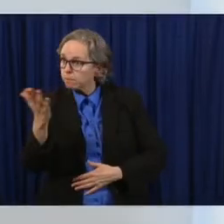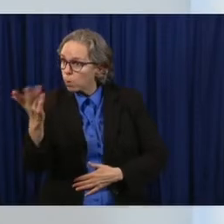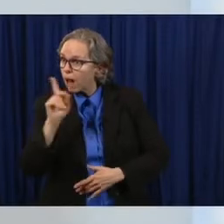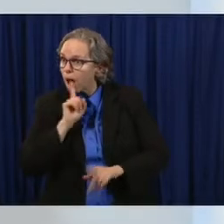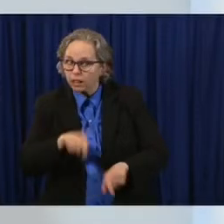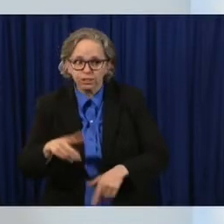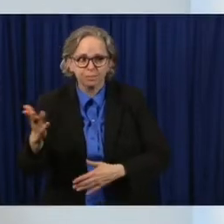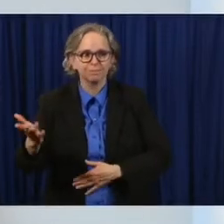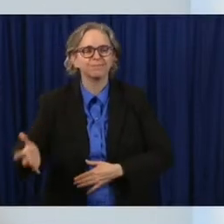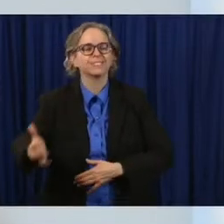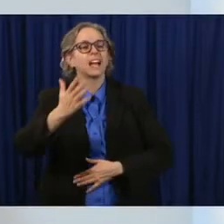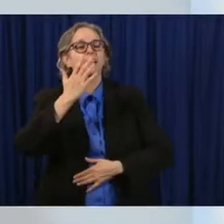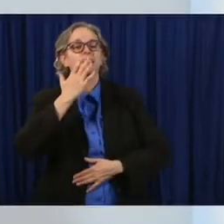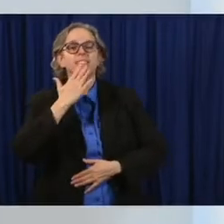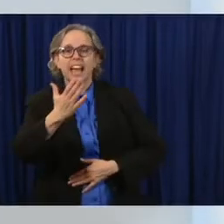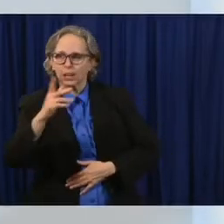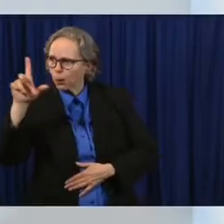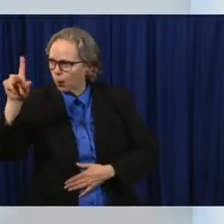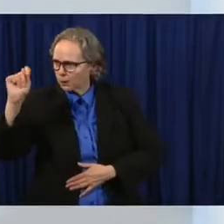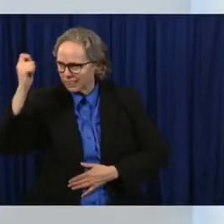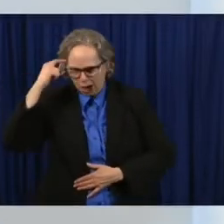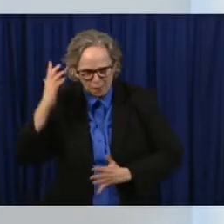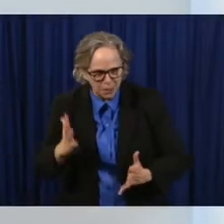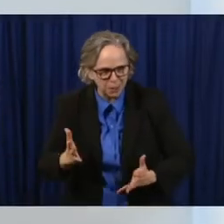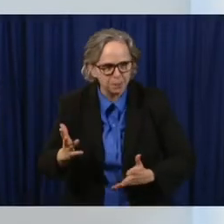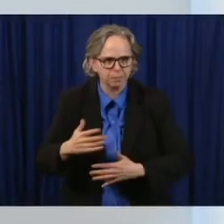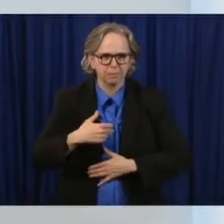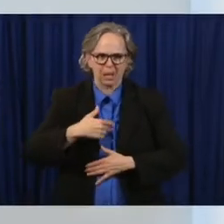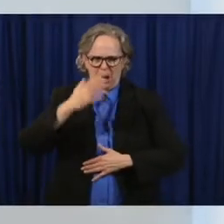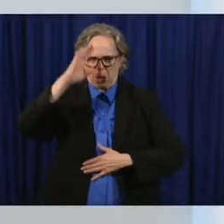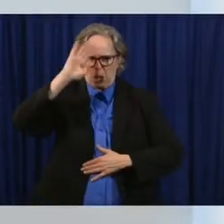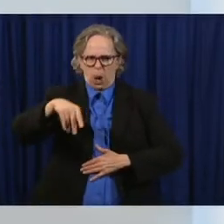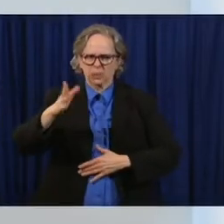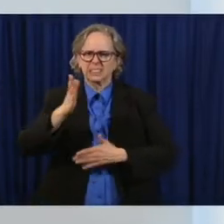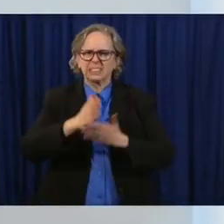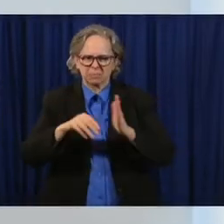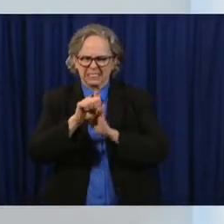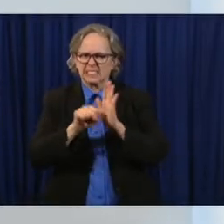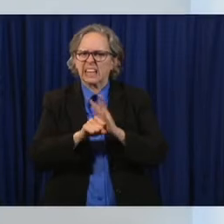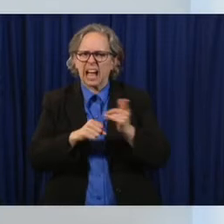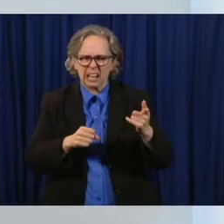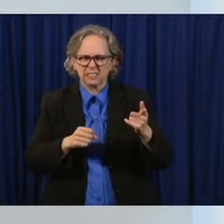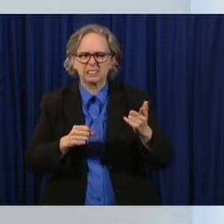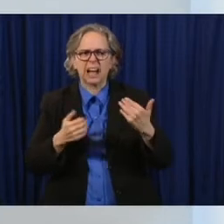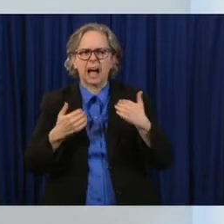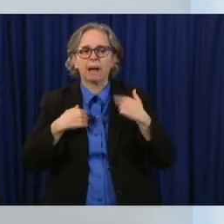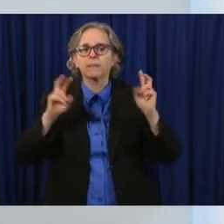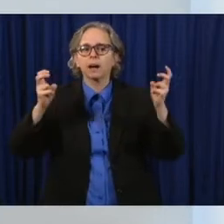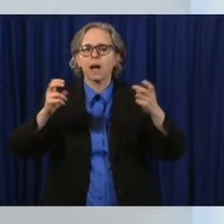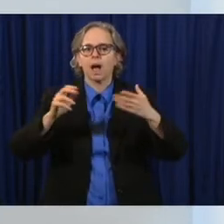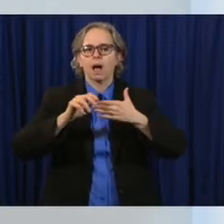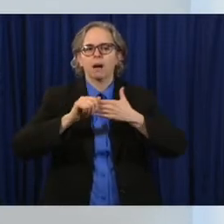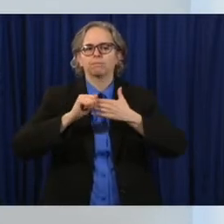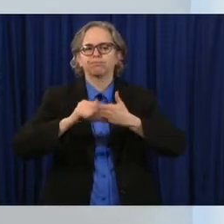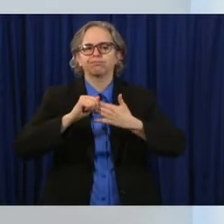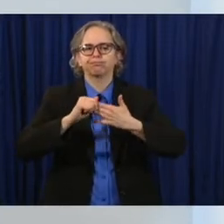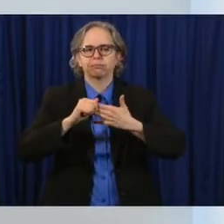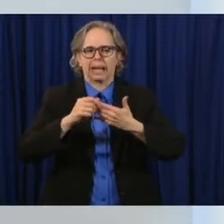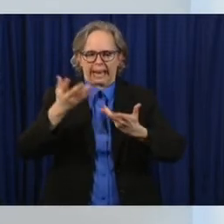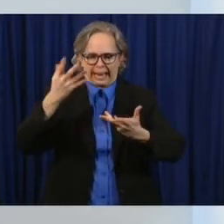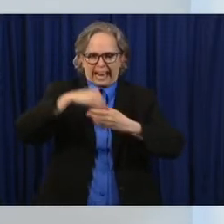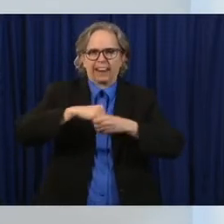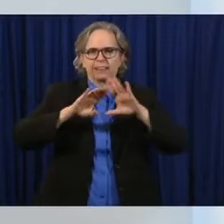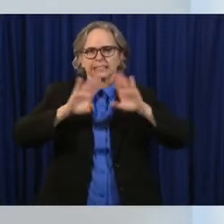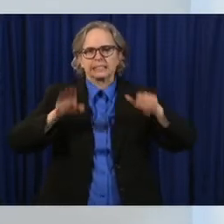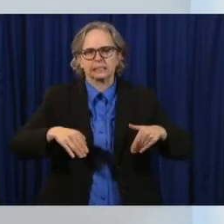Thank you, Lieutenant Governor. We are aware that some states have those flexibilities built into their state